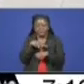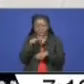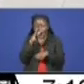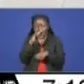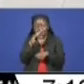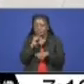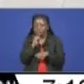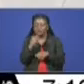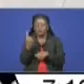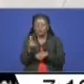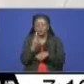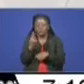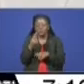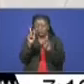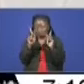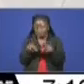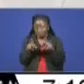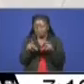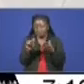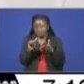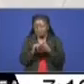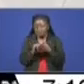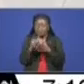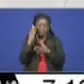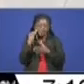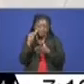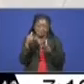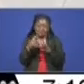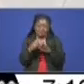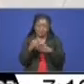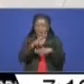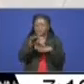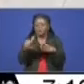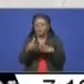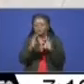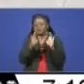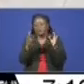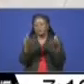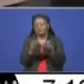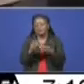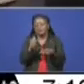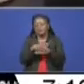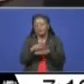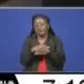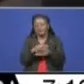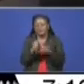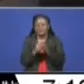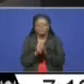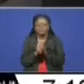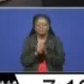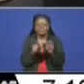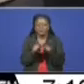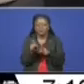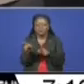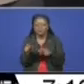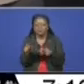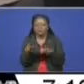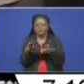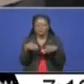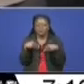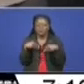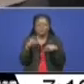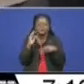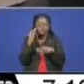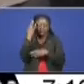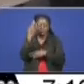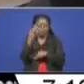So it's not only the person that's dealing with it, it's the entire family that's affected. As she embraces her future,